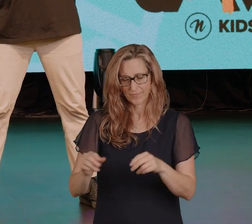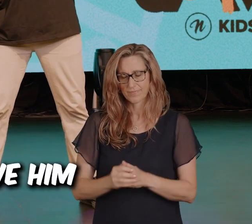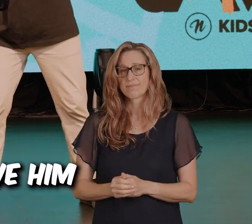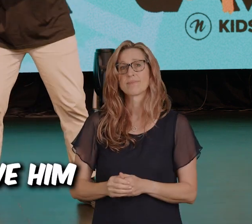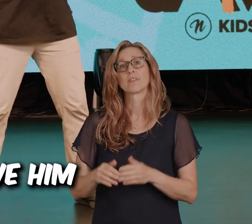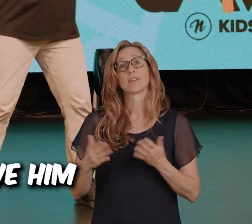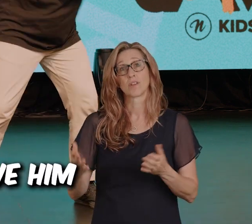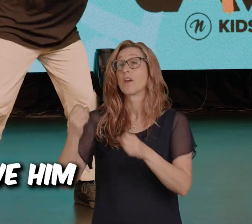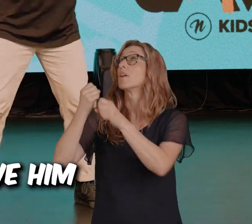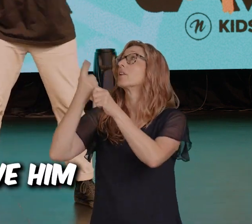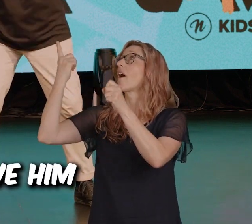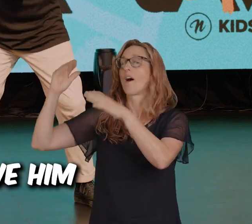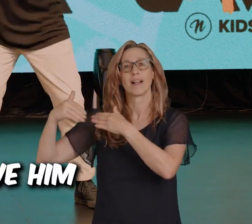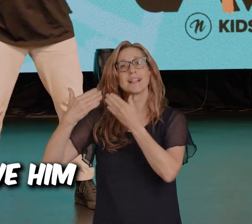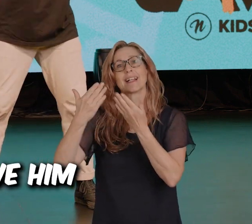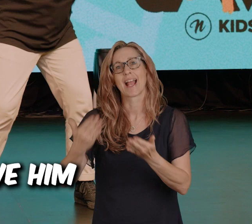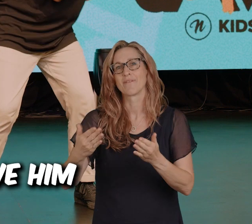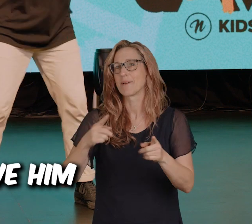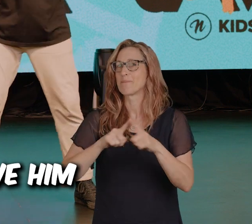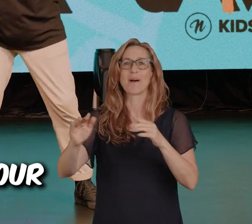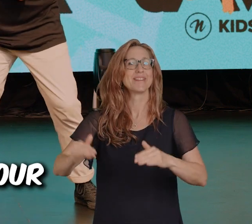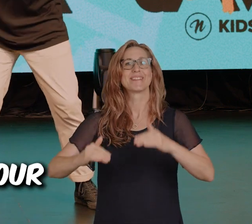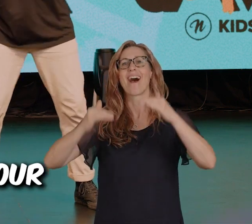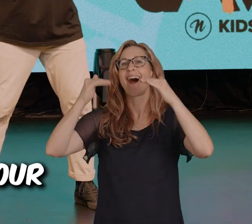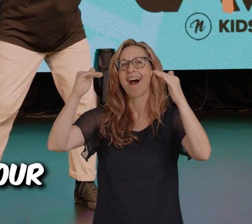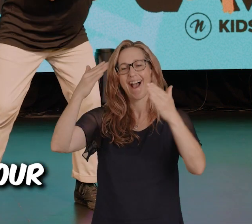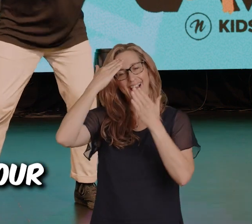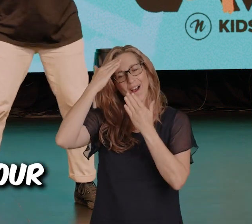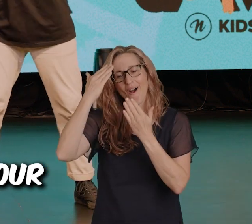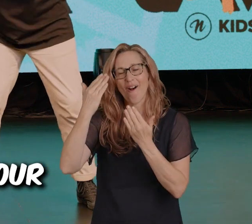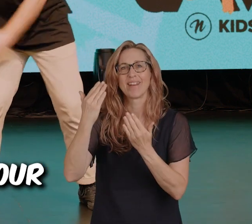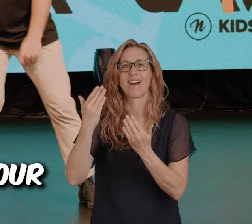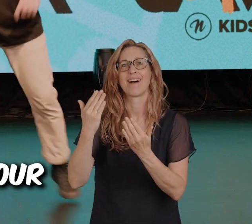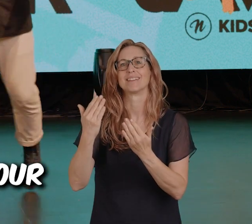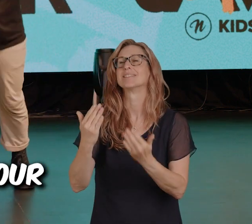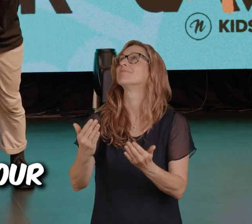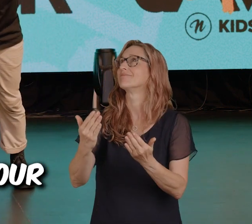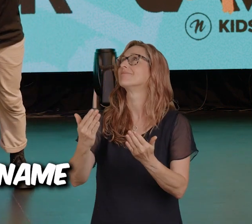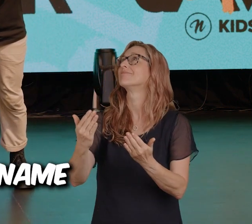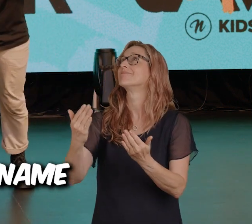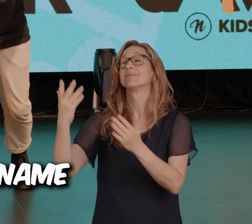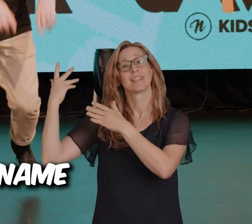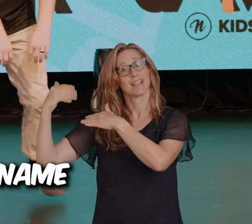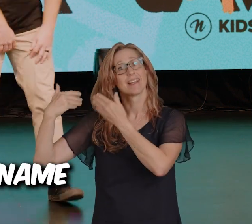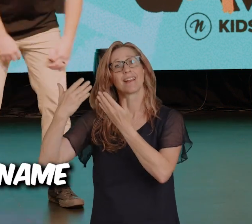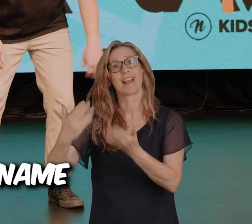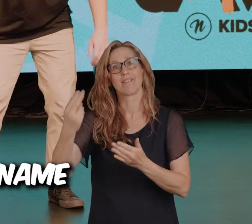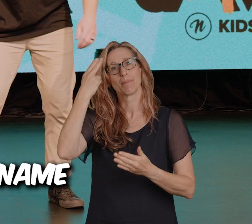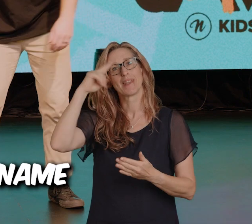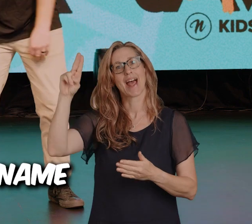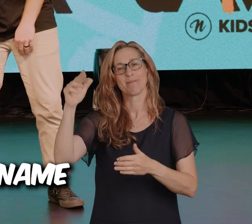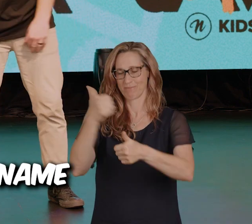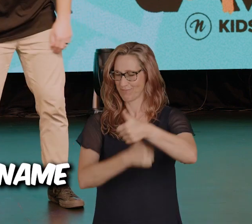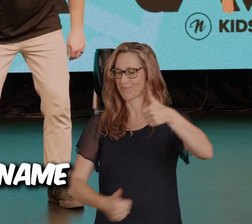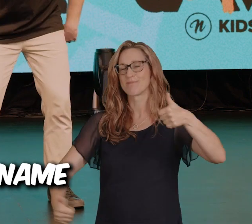cross. Therefore God gave him the highest honor and gave